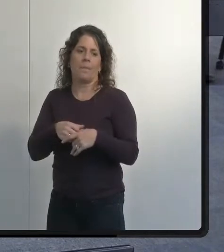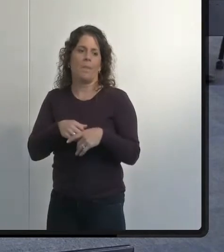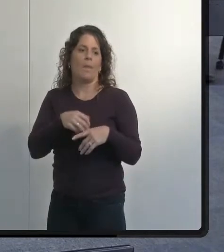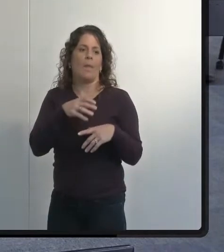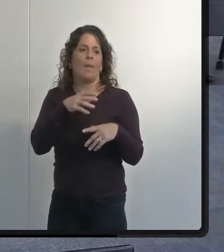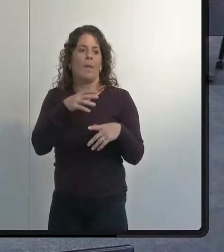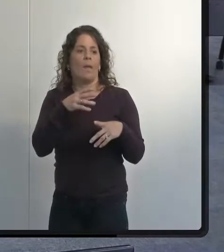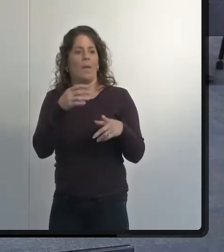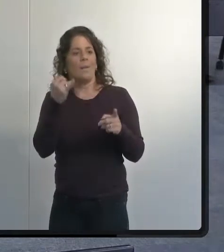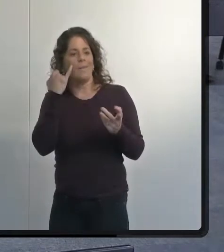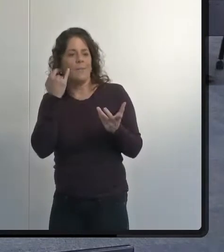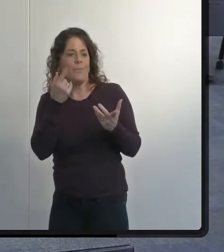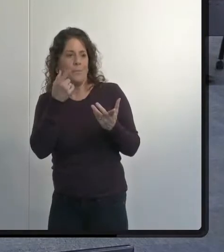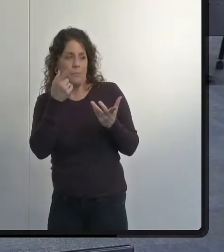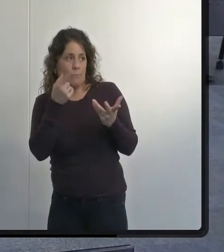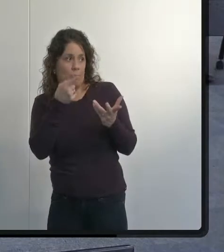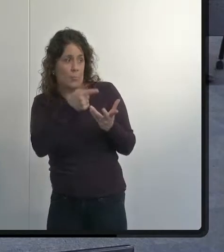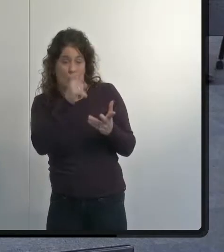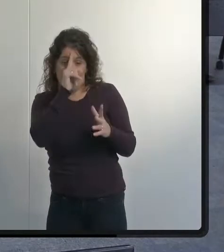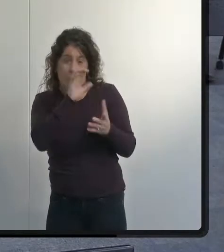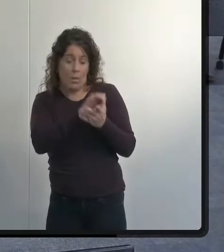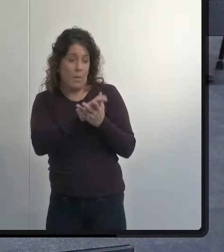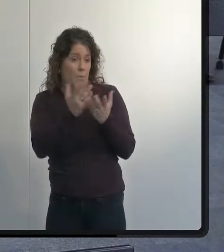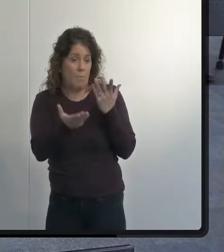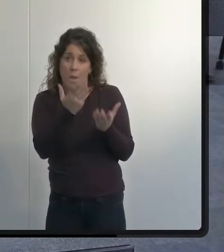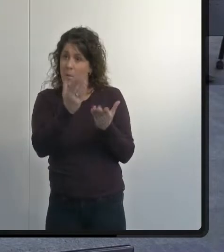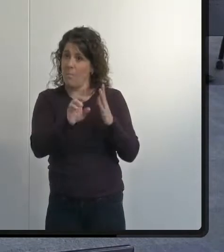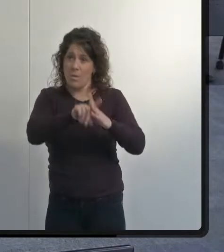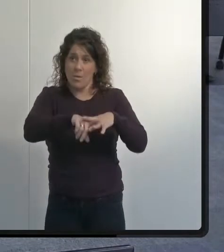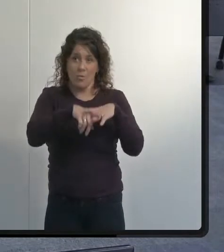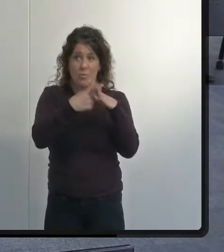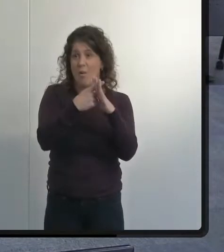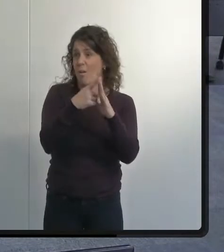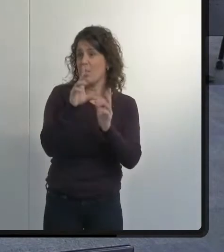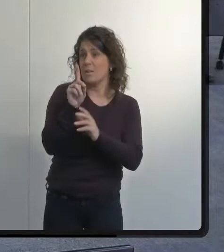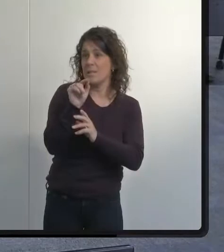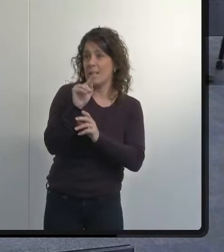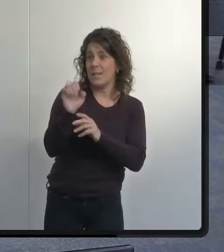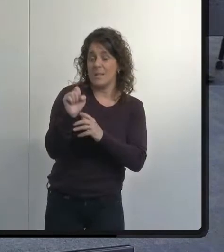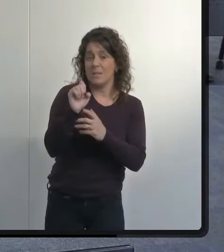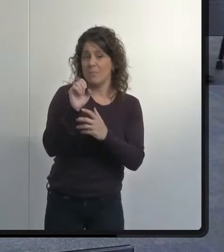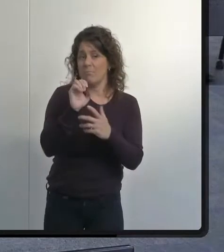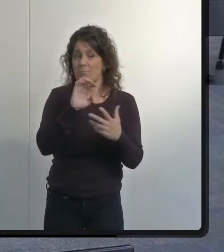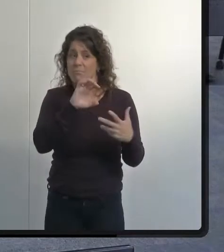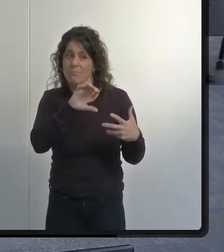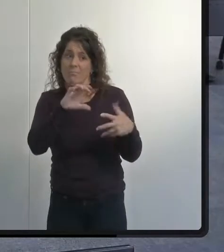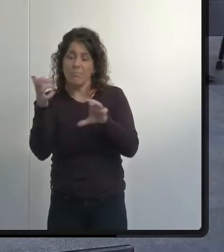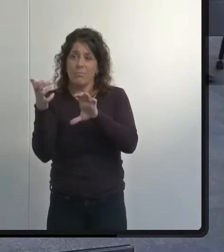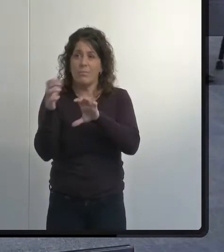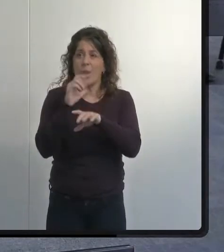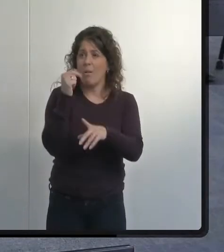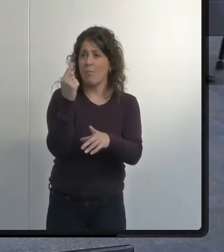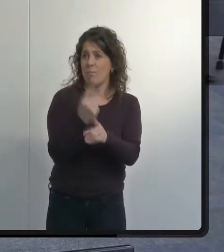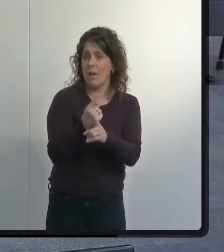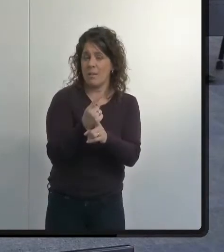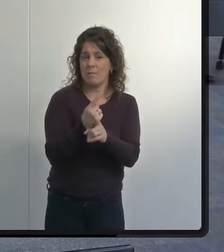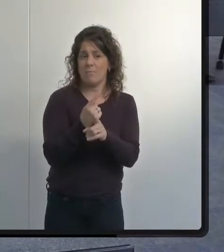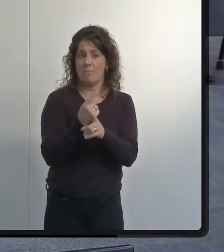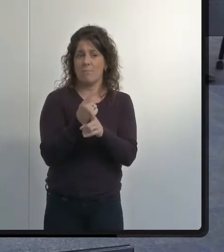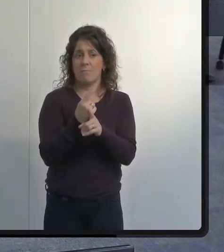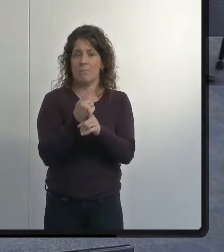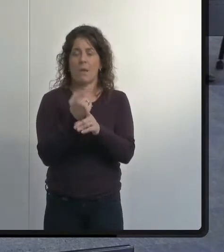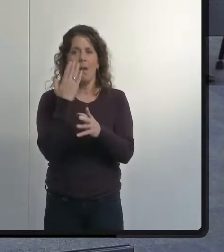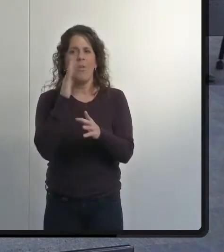if you're thinking that the start dates might have been skewed, I know I've been asking this from the beginning, but